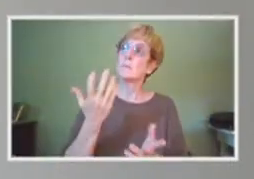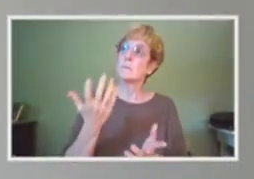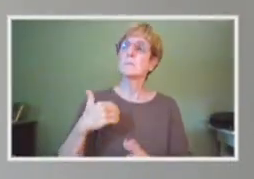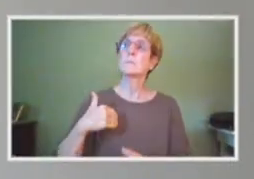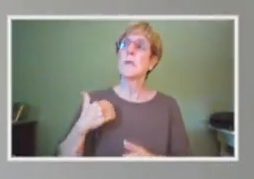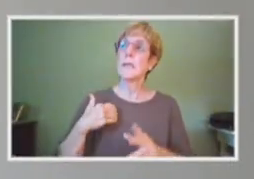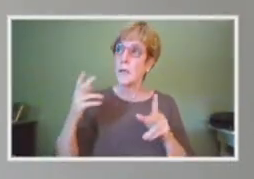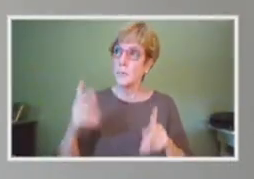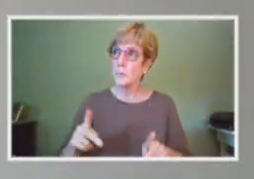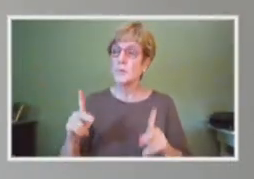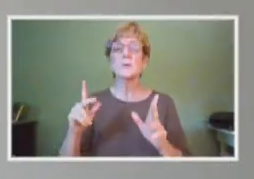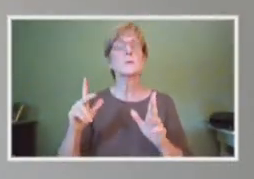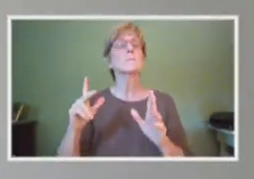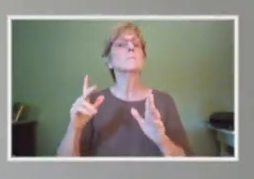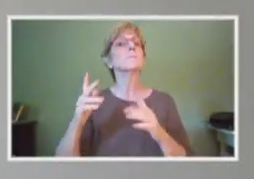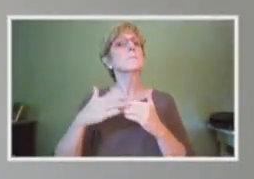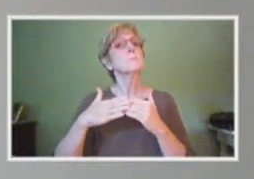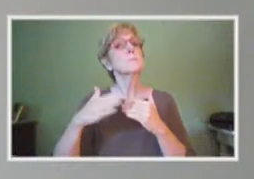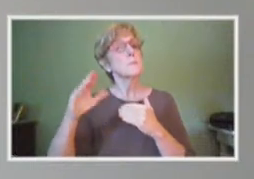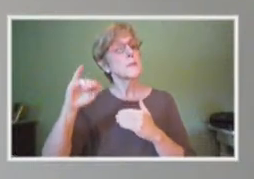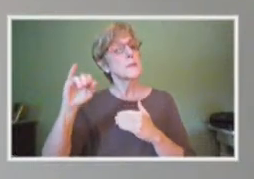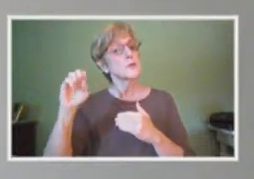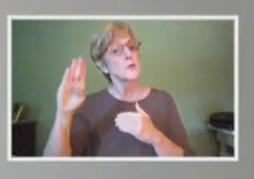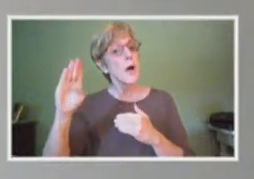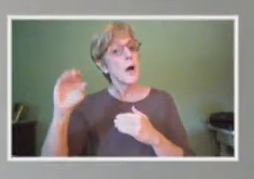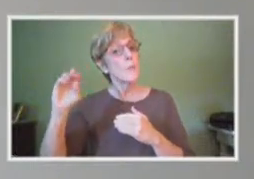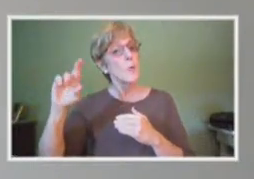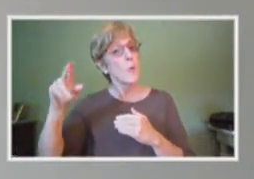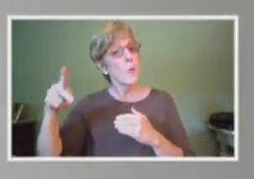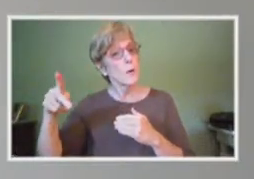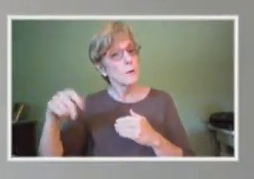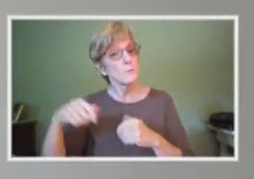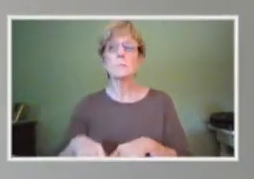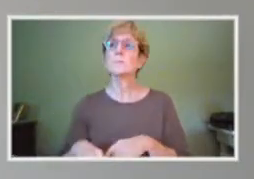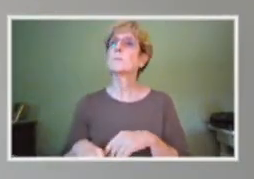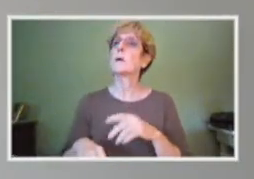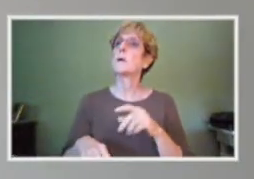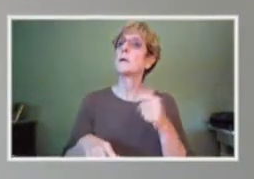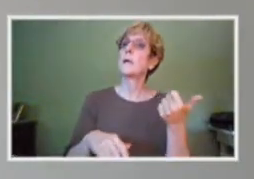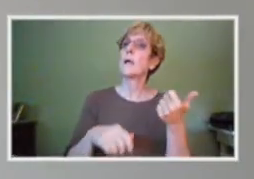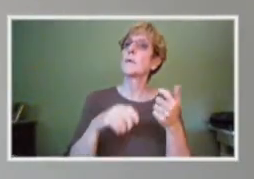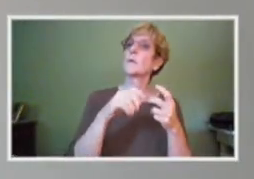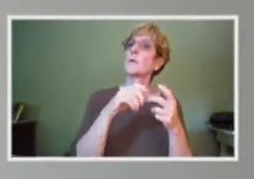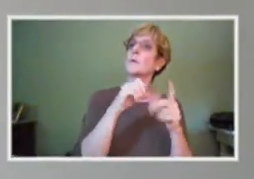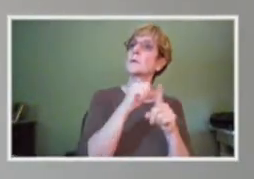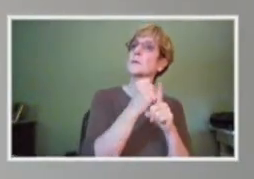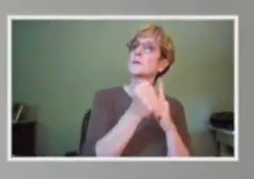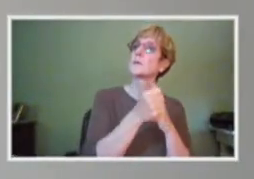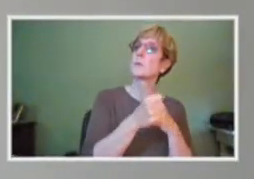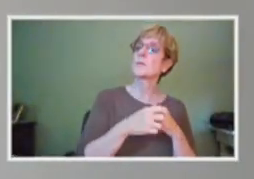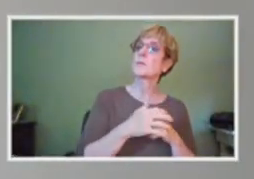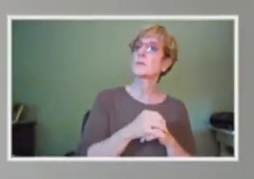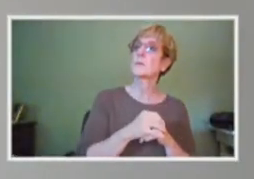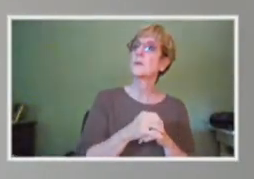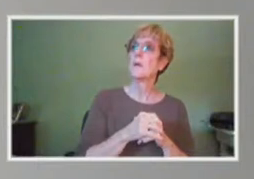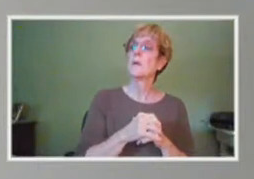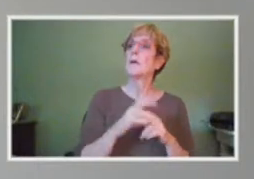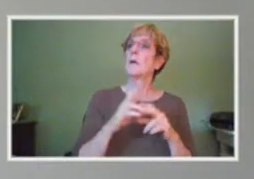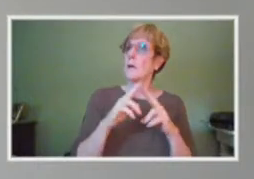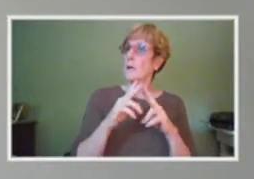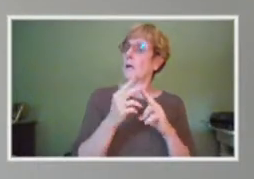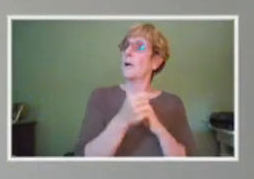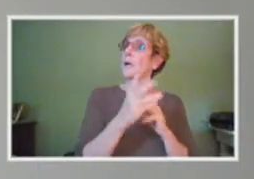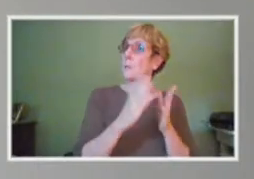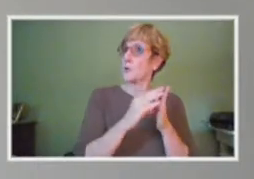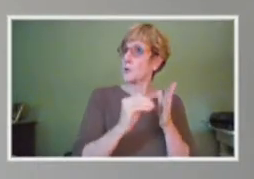on to go to Job Corps. We've had cases where individuals, we actually had a couple of students that were